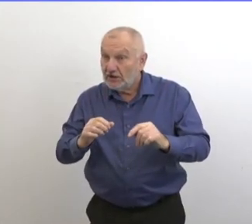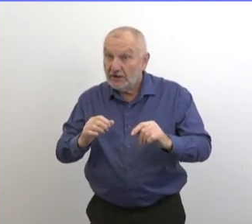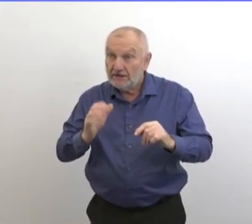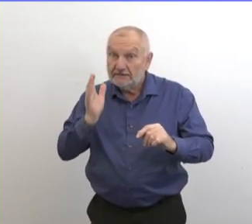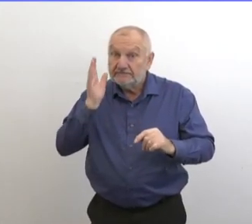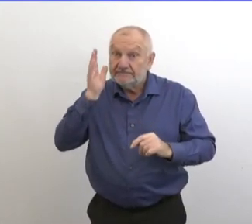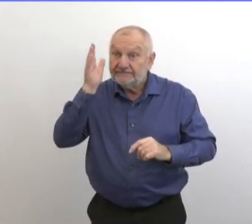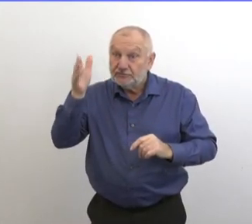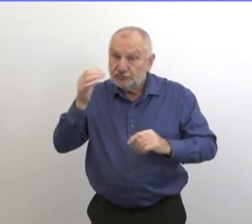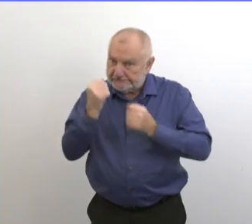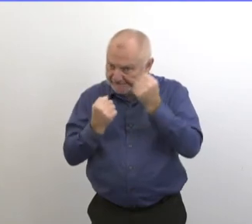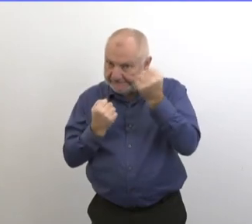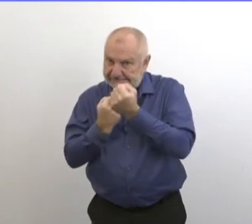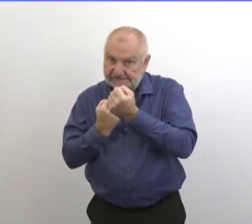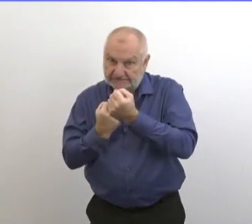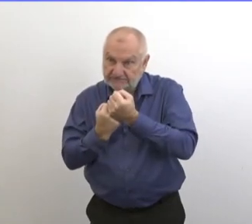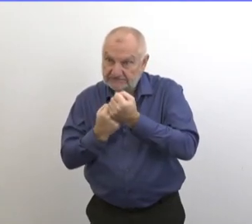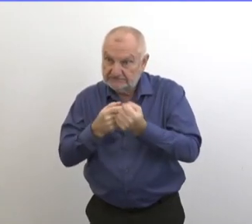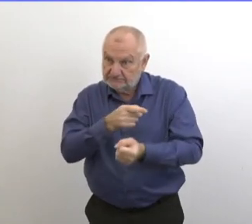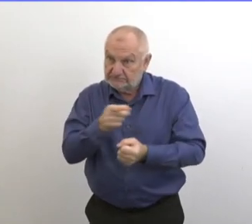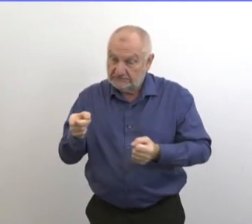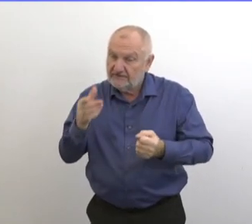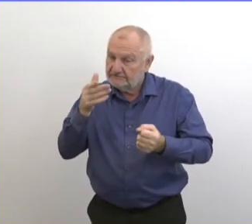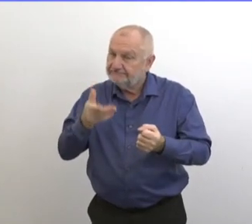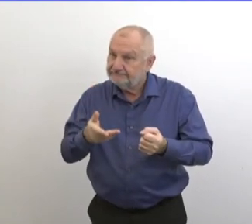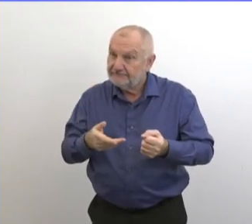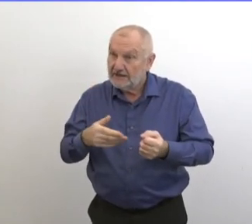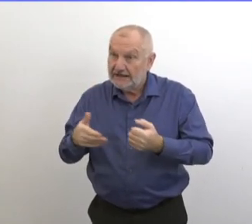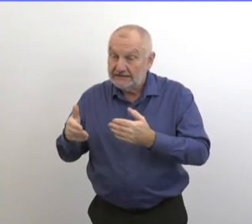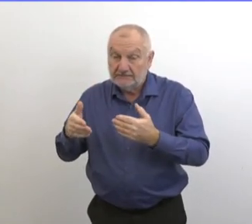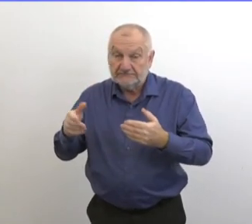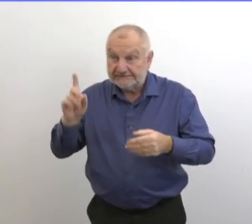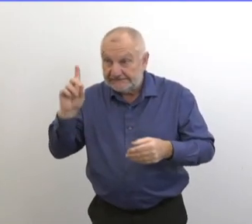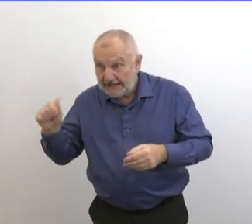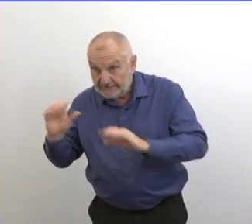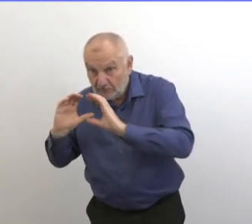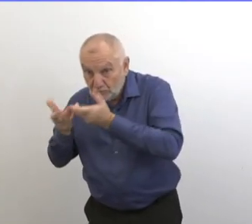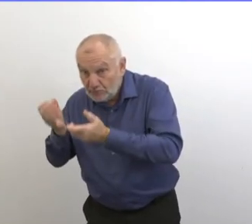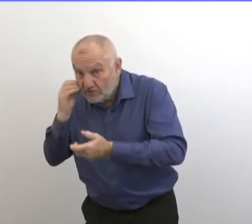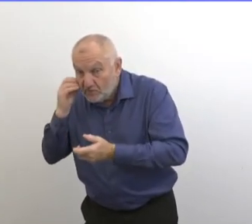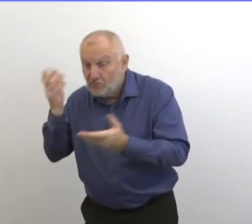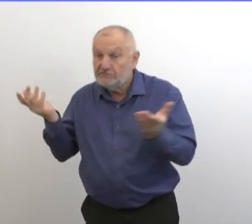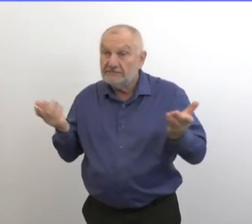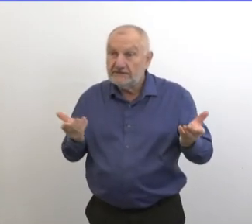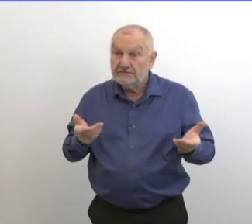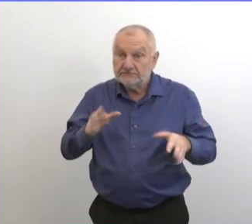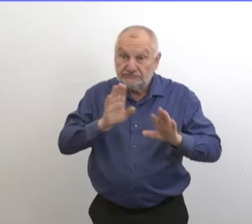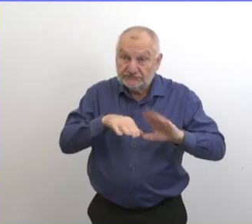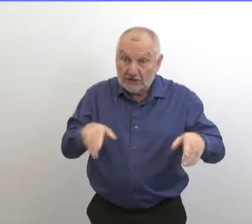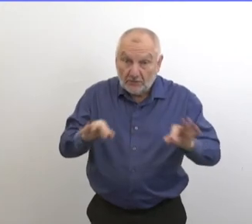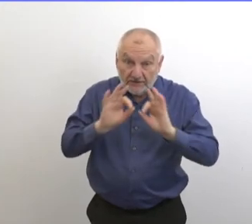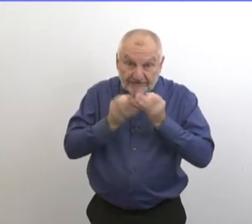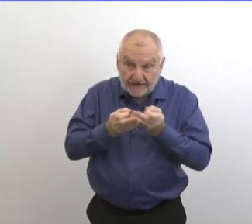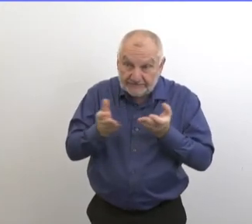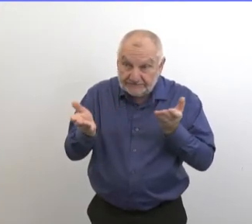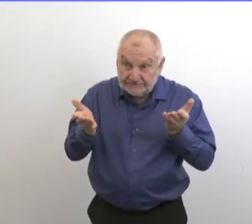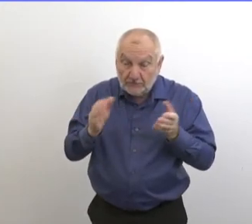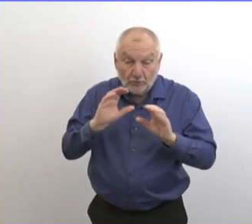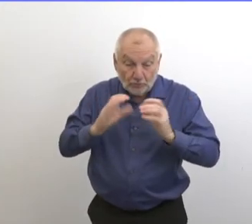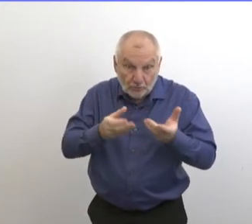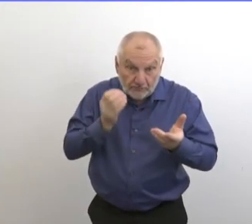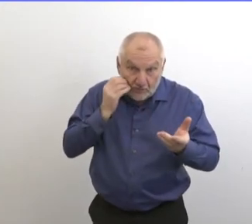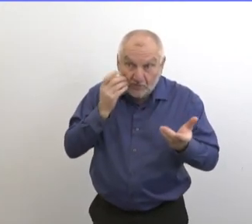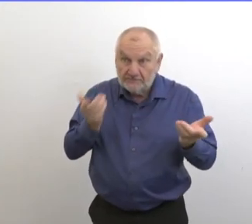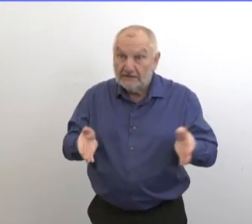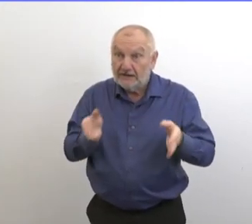Manitobans, whether it be in our disability group homes, or whether it be in our child and family services group homes, whether it be